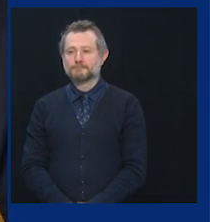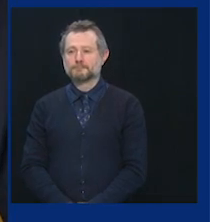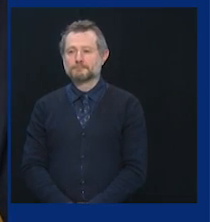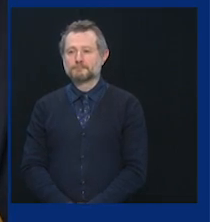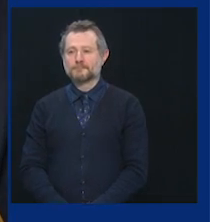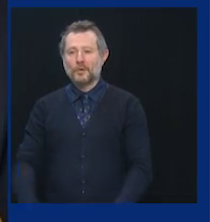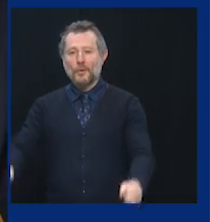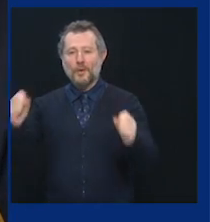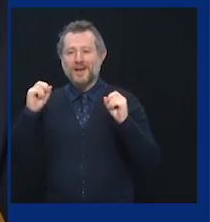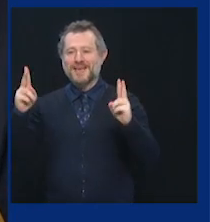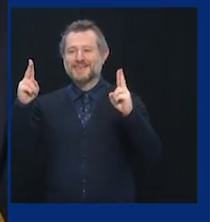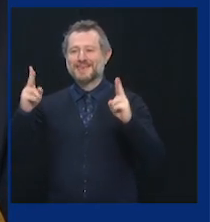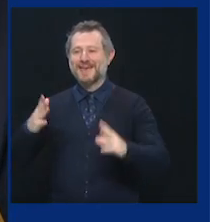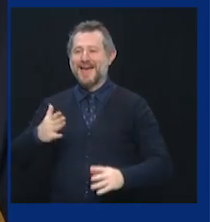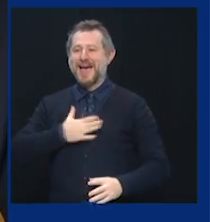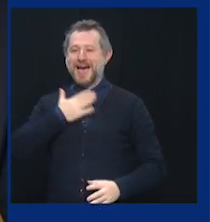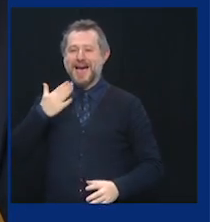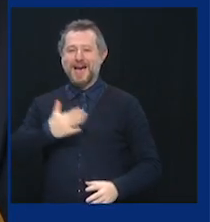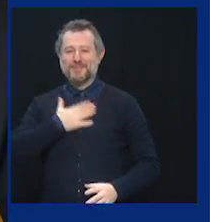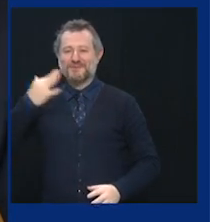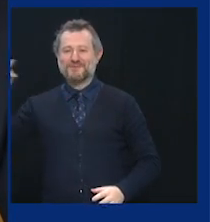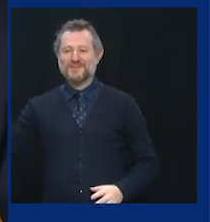Okay, happy Friday.